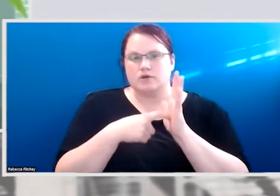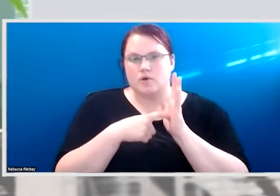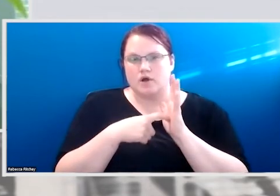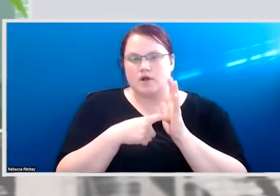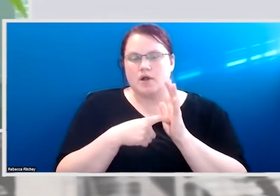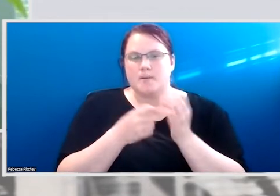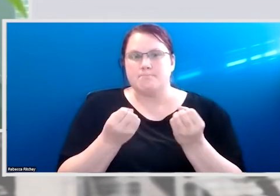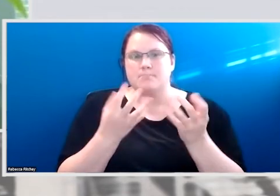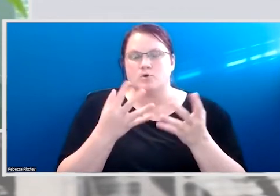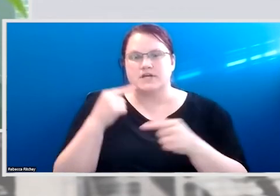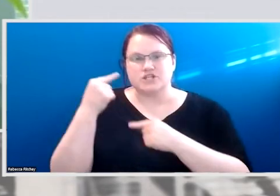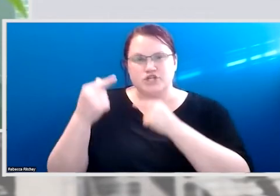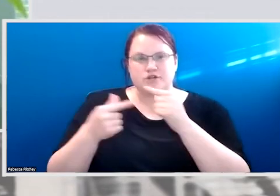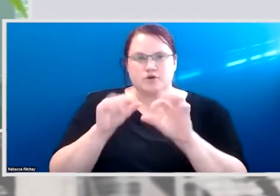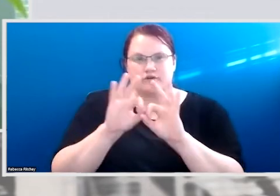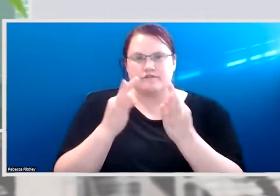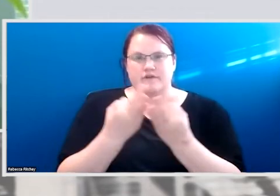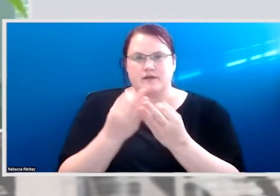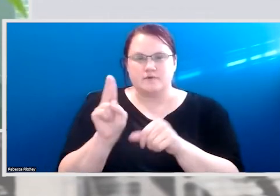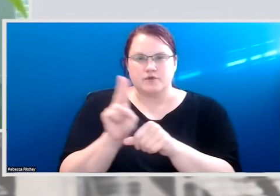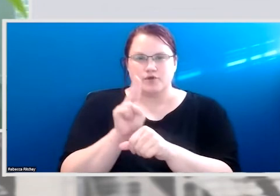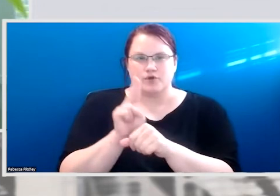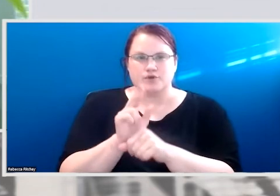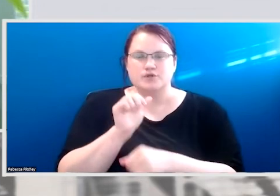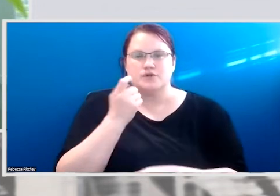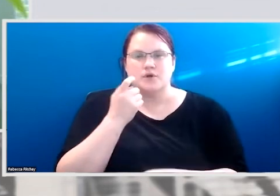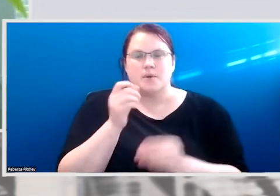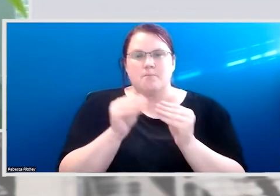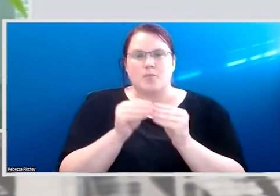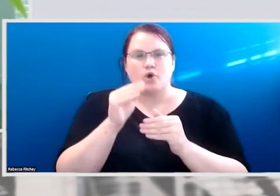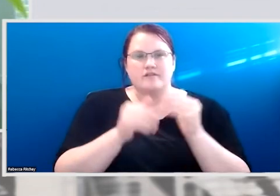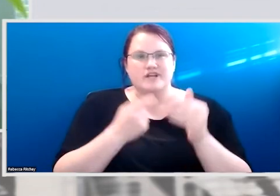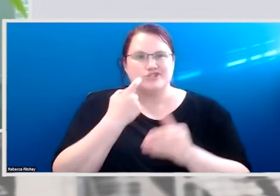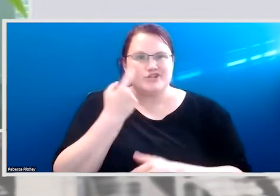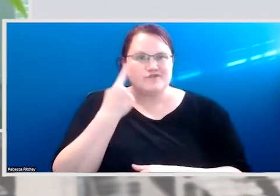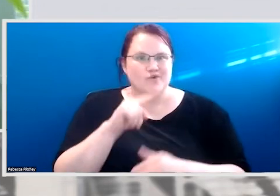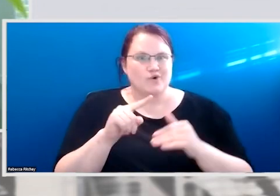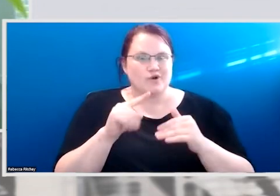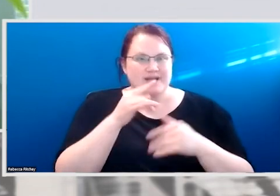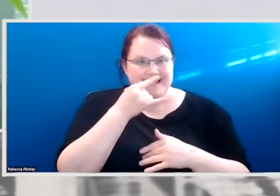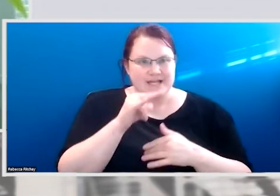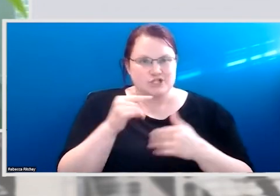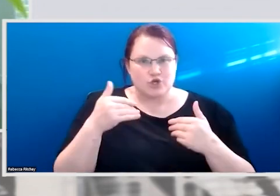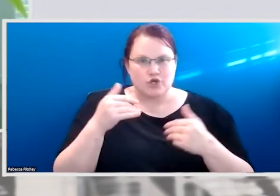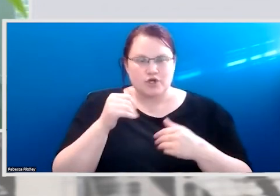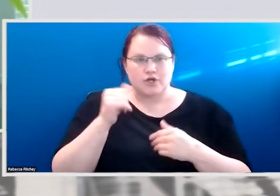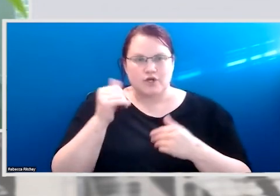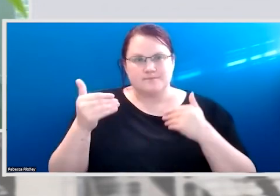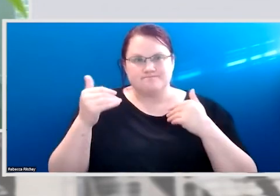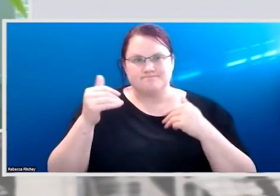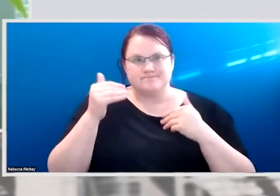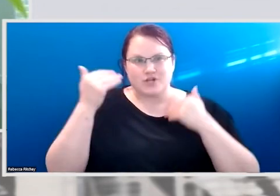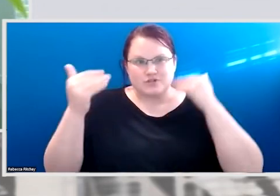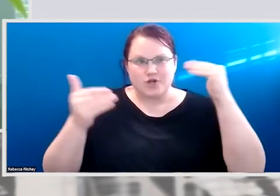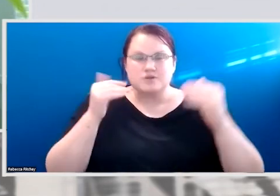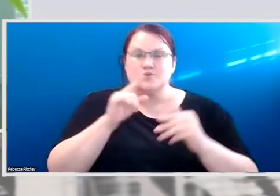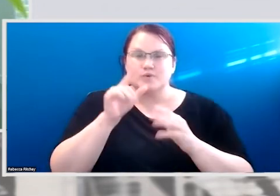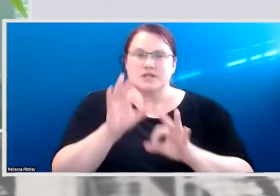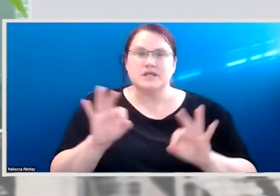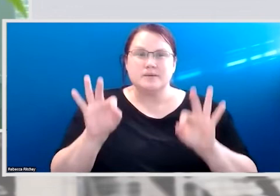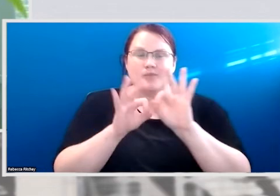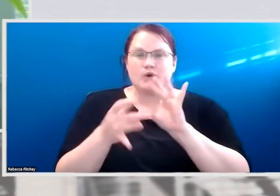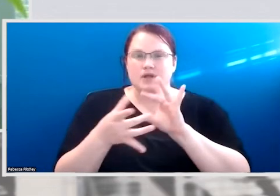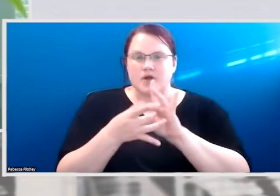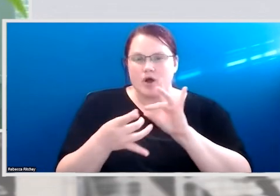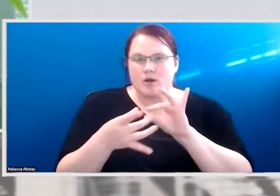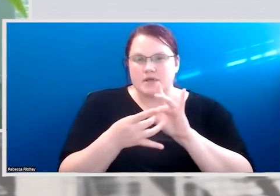multi-generational family use. So more than just for kids or just for adults. That's a really important comment. I think some of the things that City Parks highlighted as